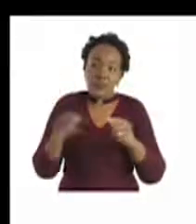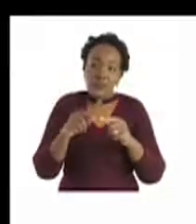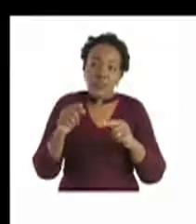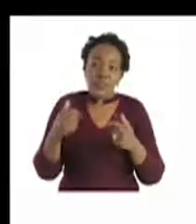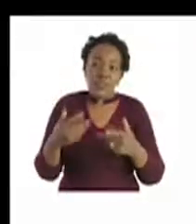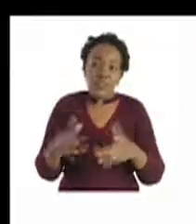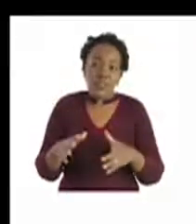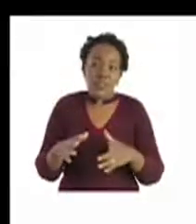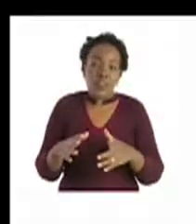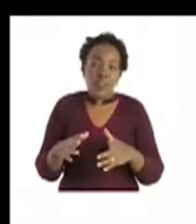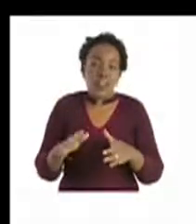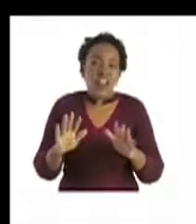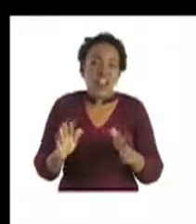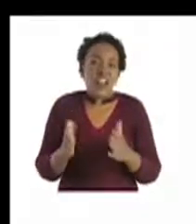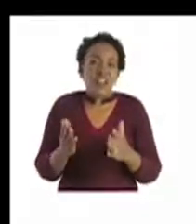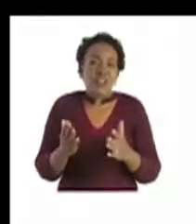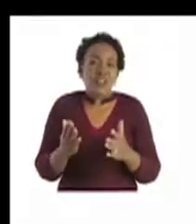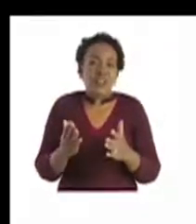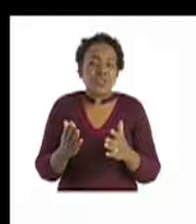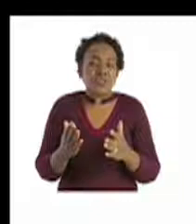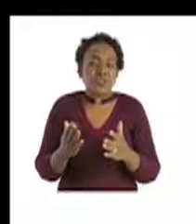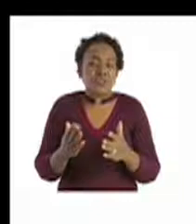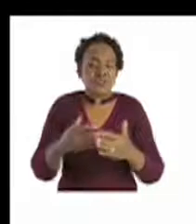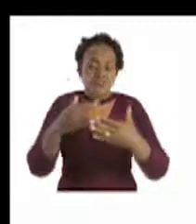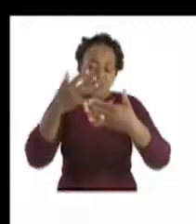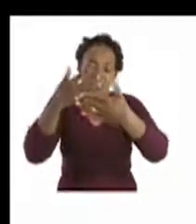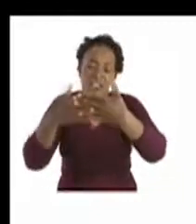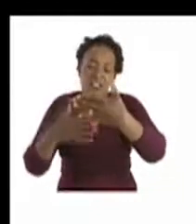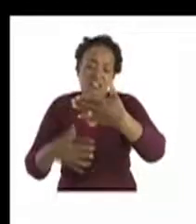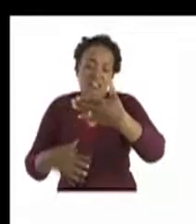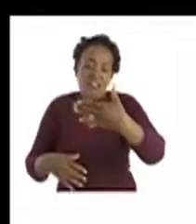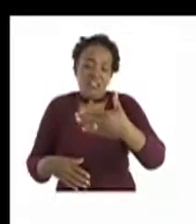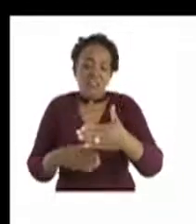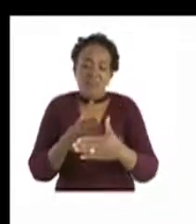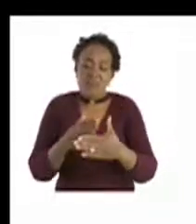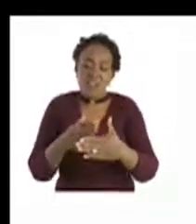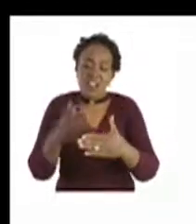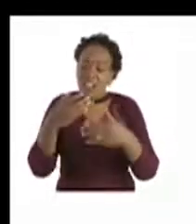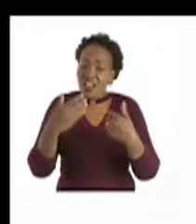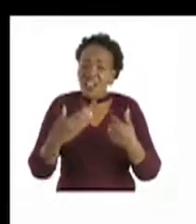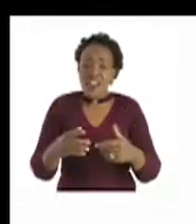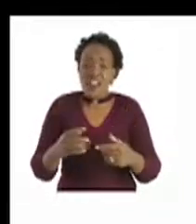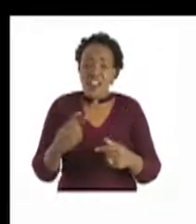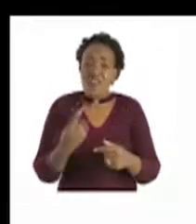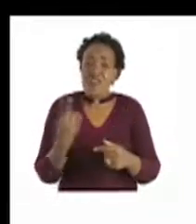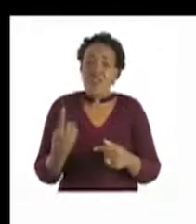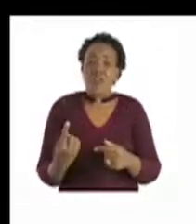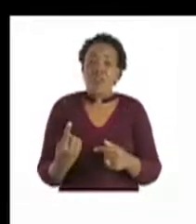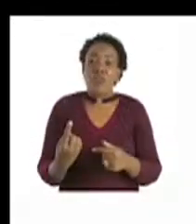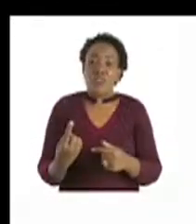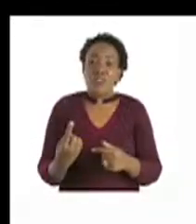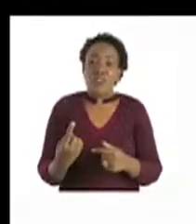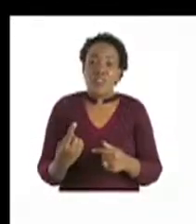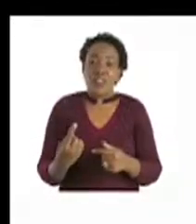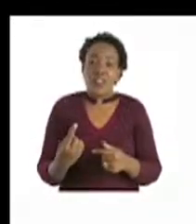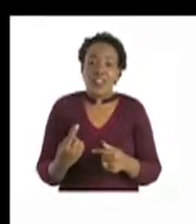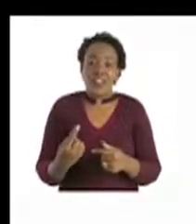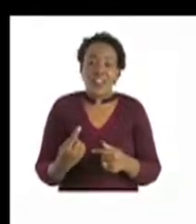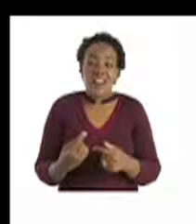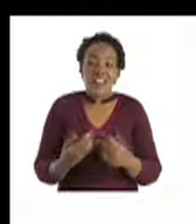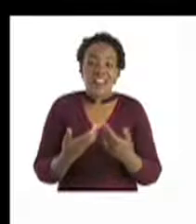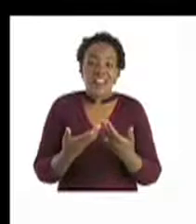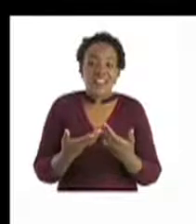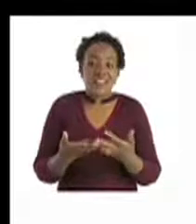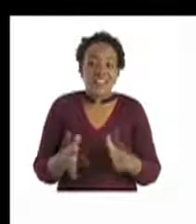Okay? Now I want you to do all the work on this page on your own. That's all